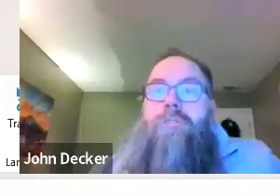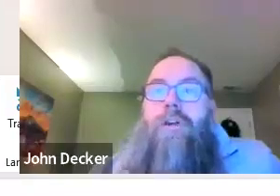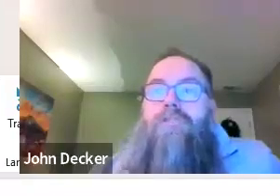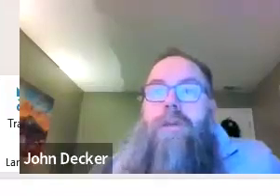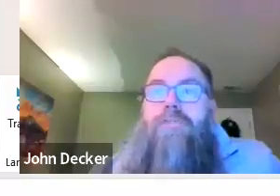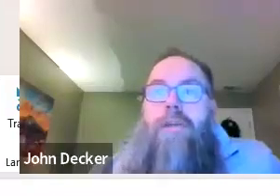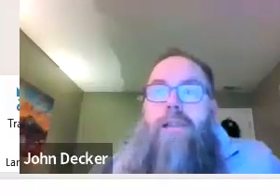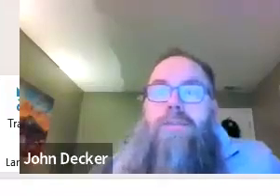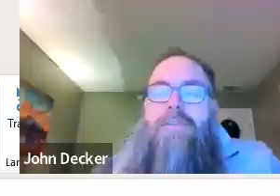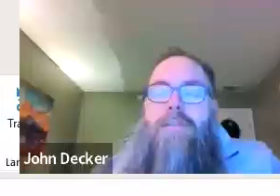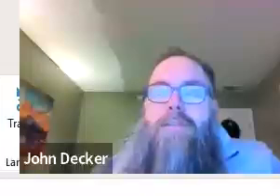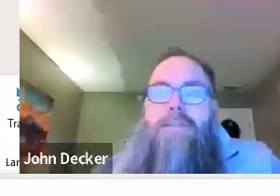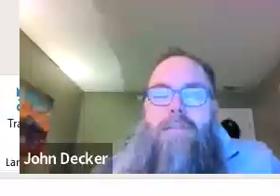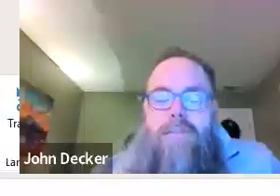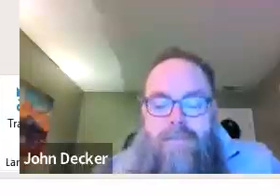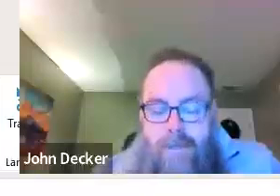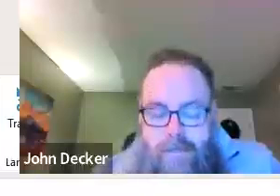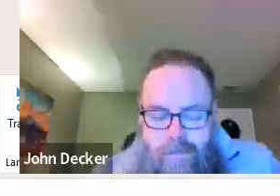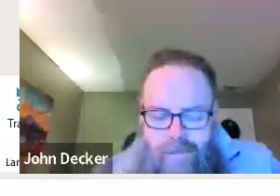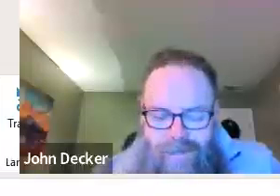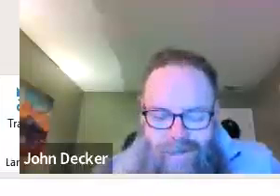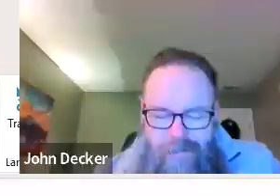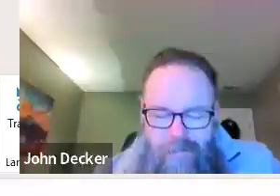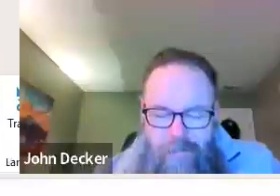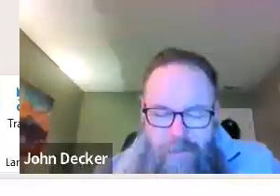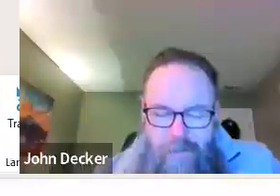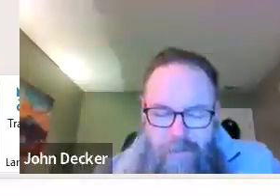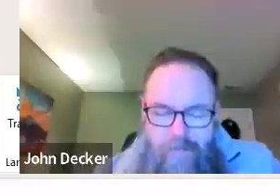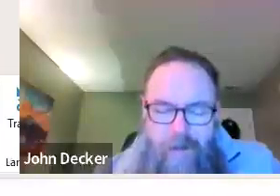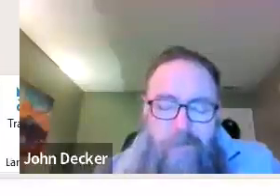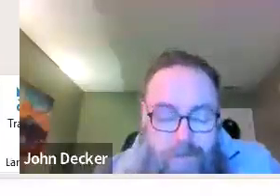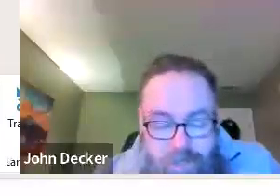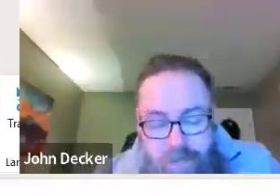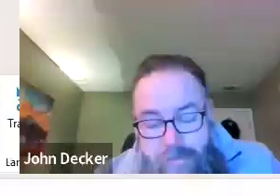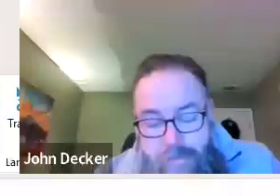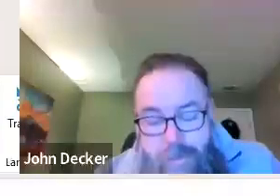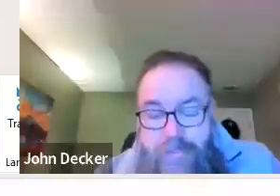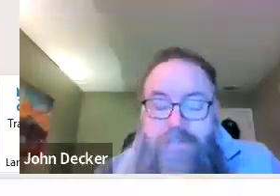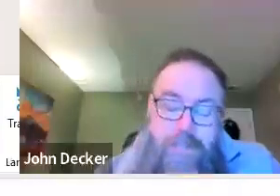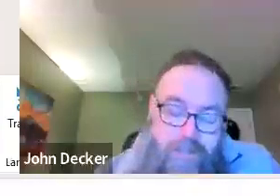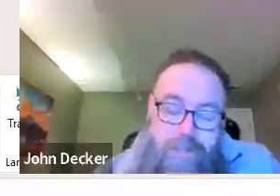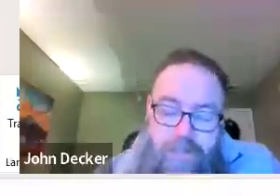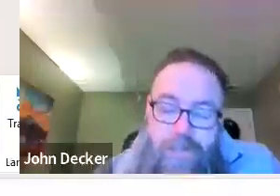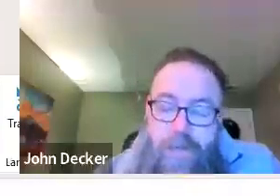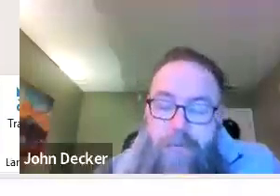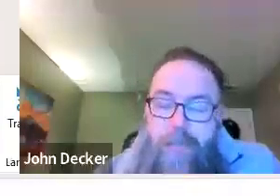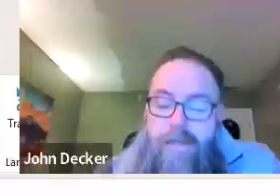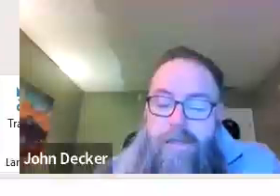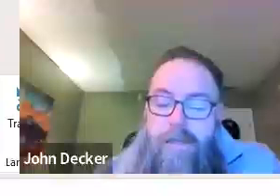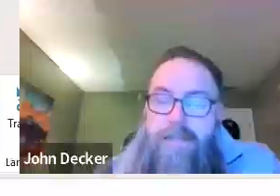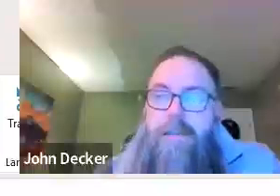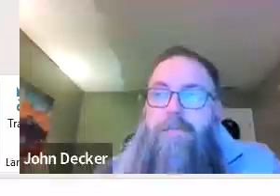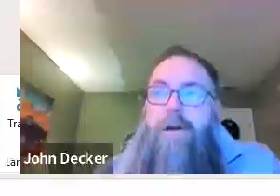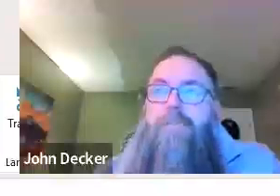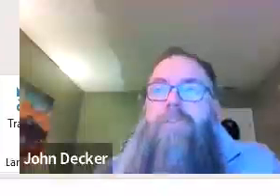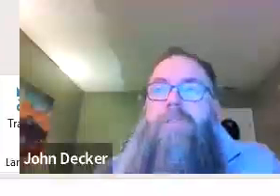So for the service provider directory, I know we discussed this at the provider advisory committee meeting. We additionally addressed it